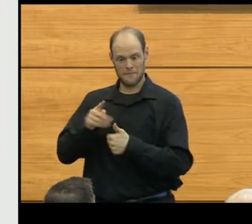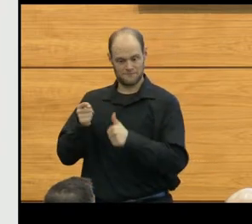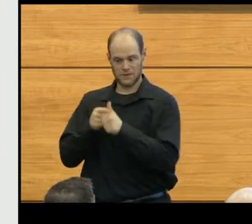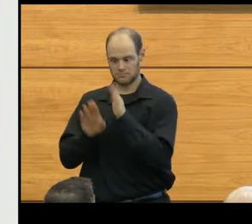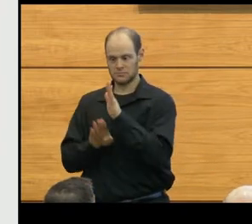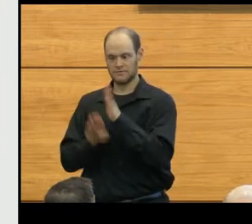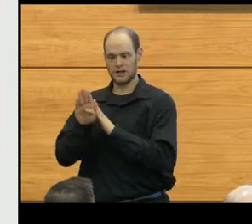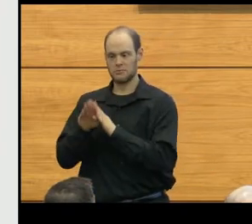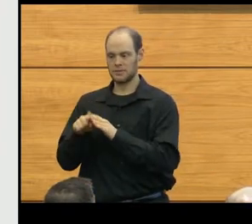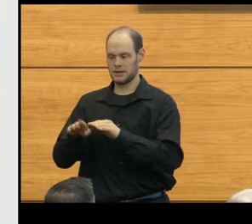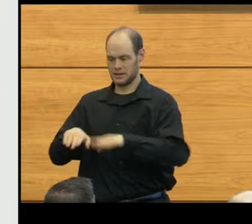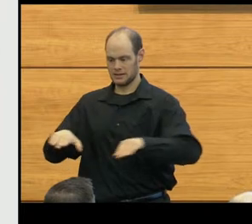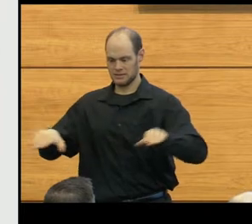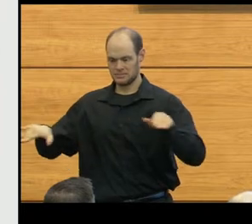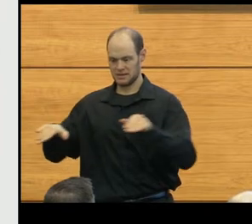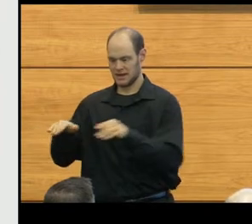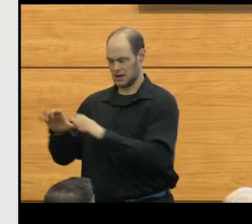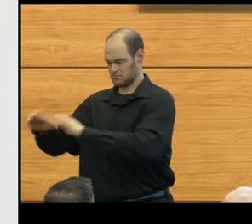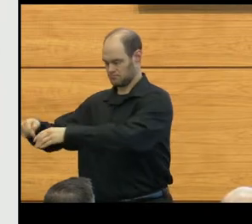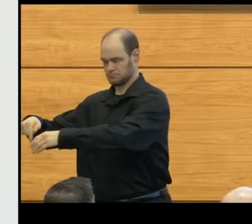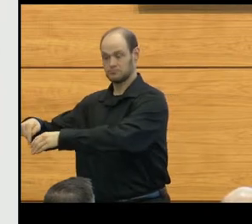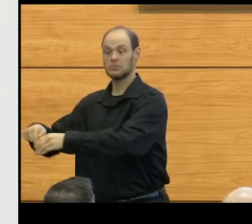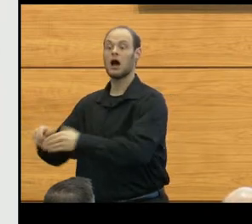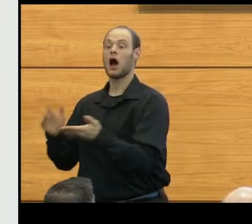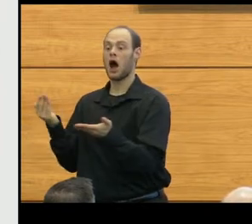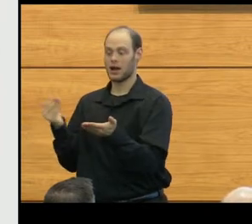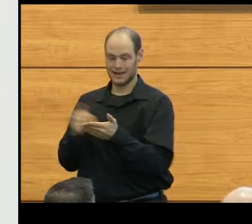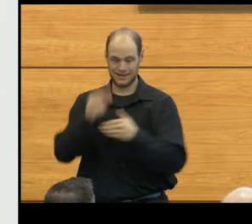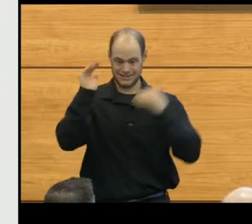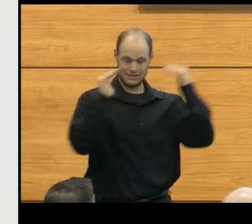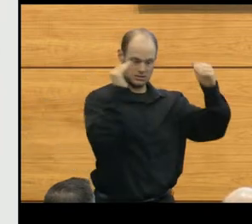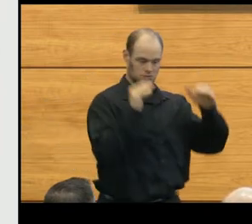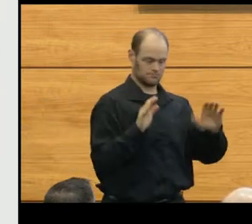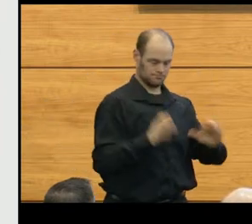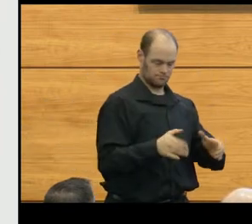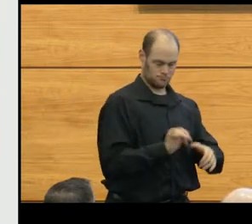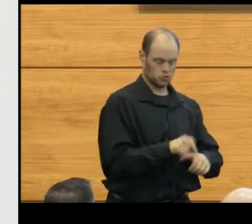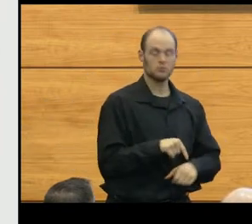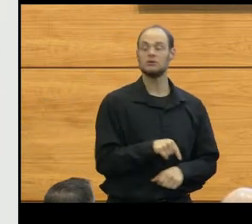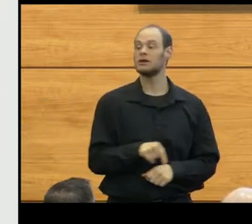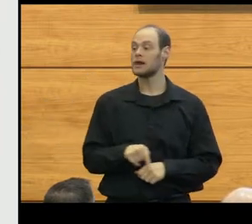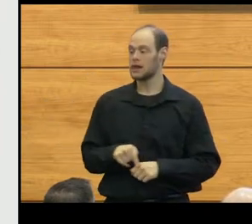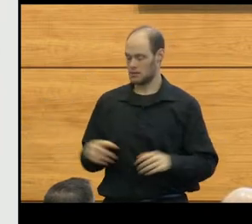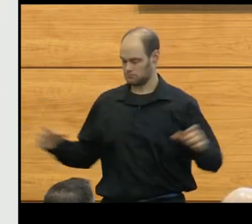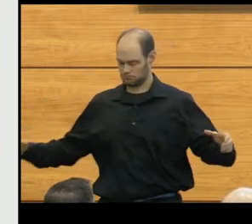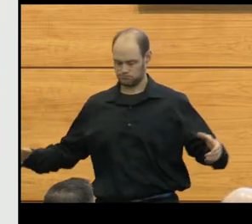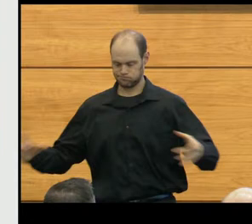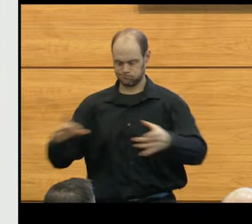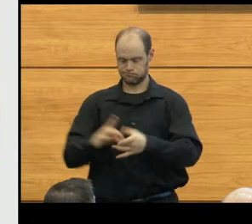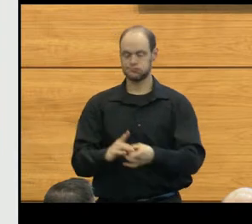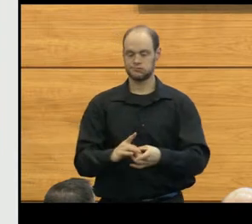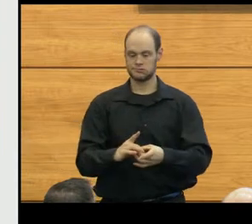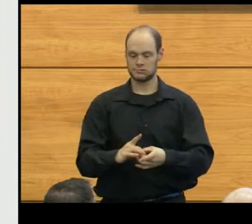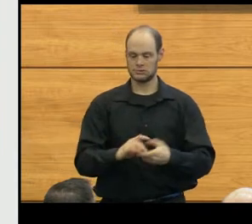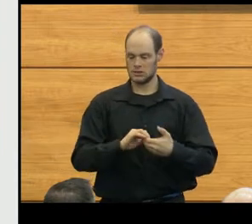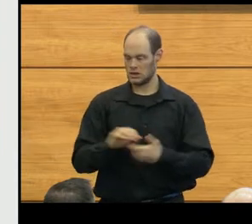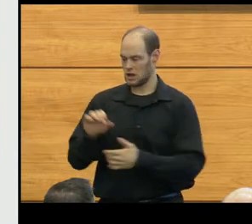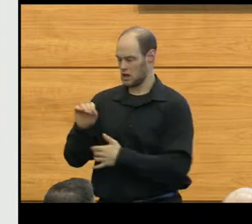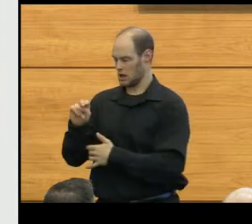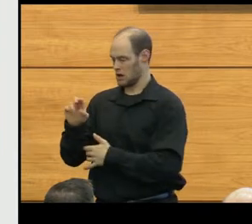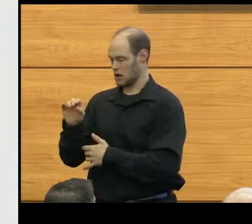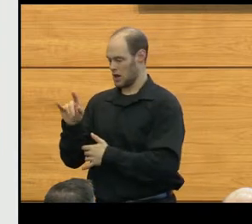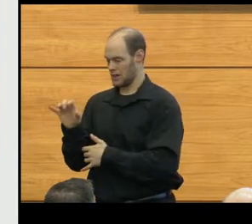program in the pediatric side. But we did it again also on the adult side. And it's a collaboration of